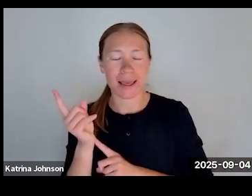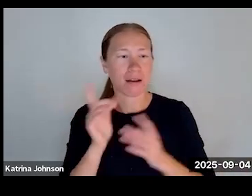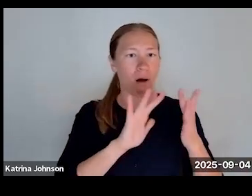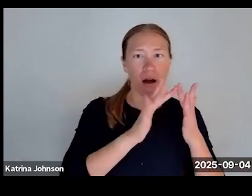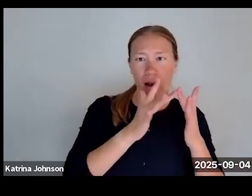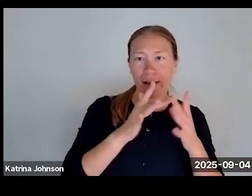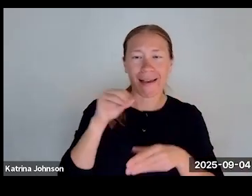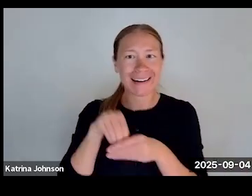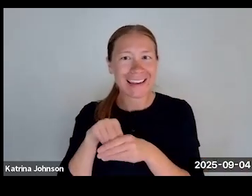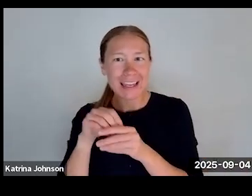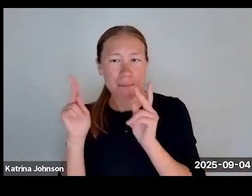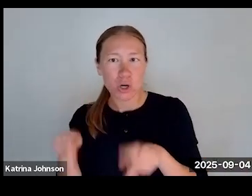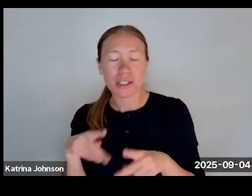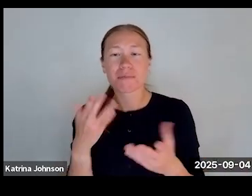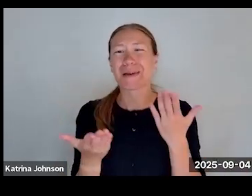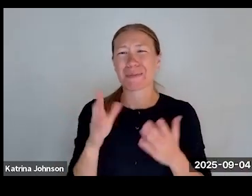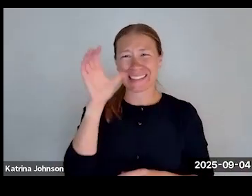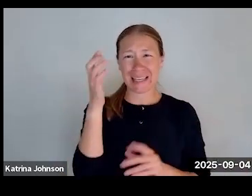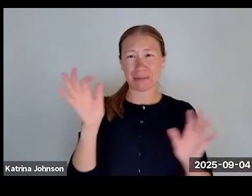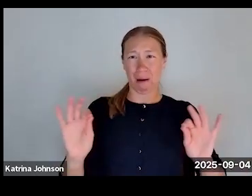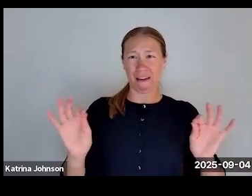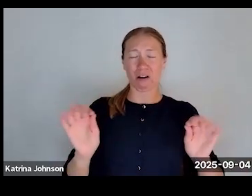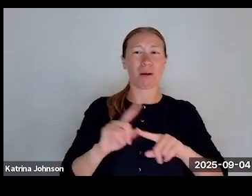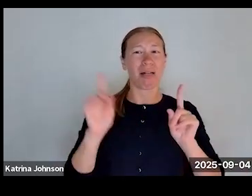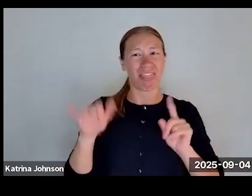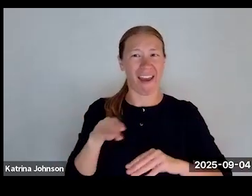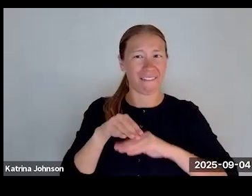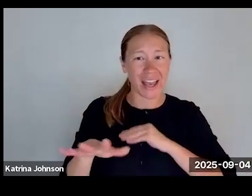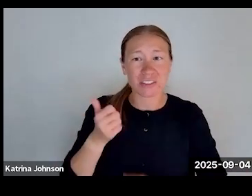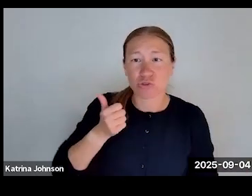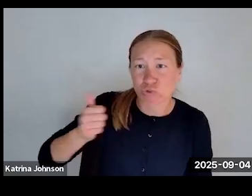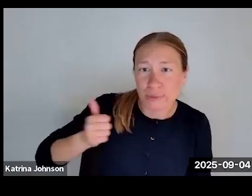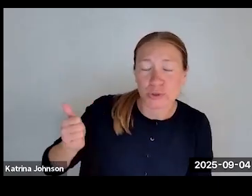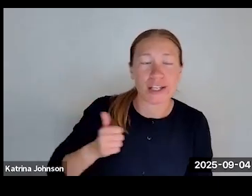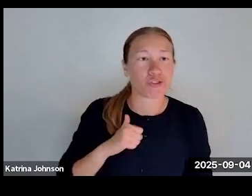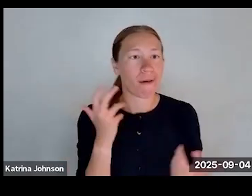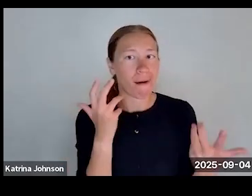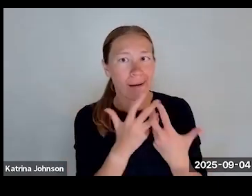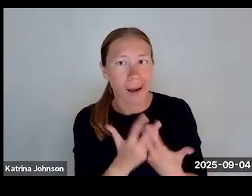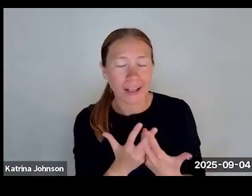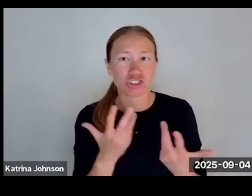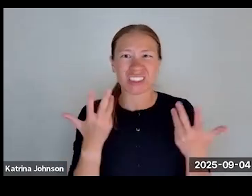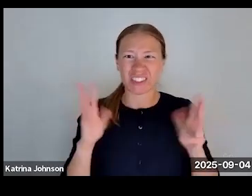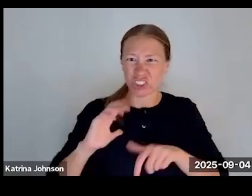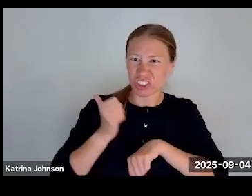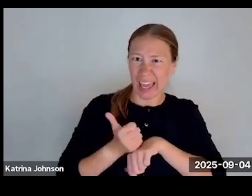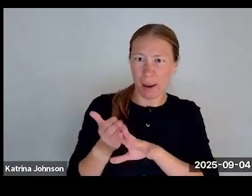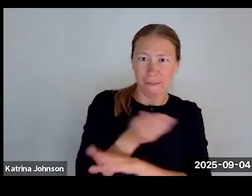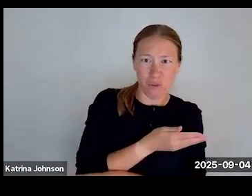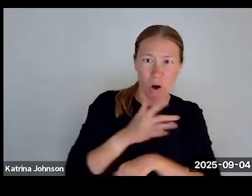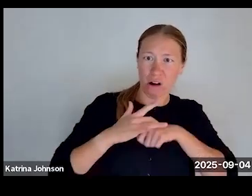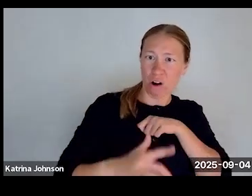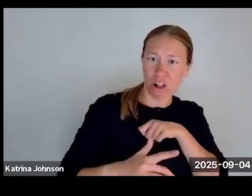person, might seem minor, but it can disrupt transportation or accommodations already arranged, creating